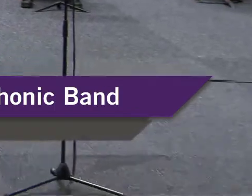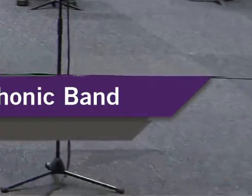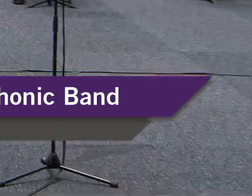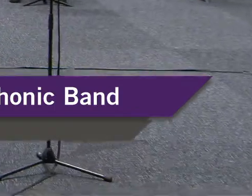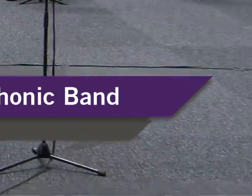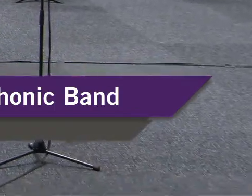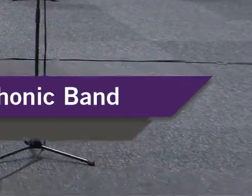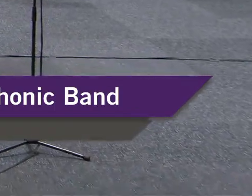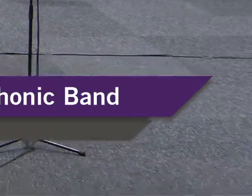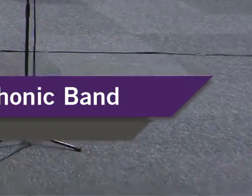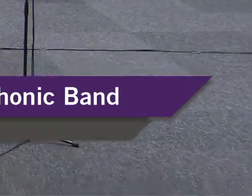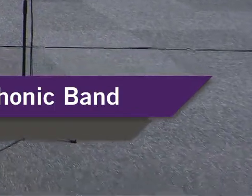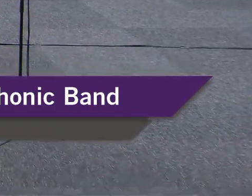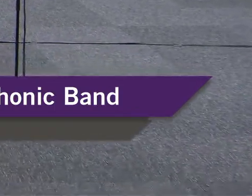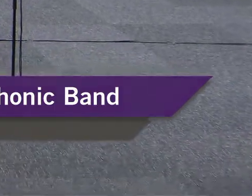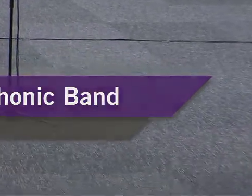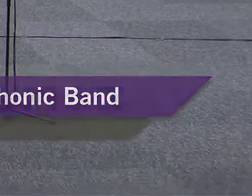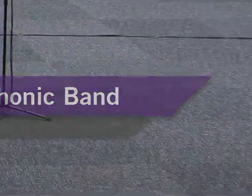Or back here. Fun.